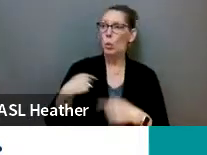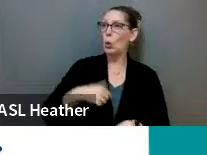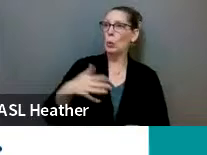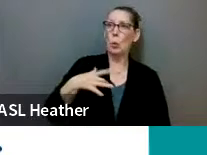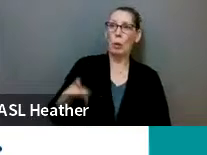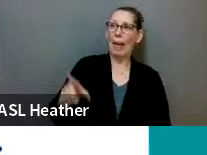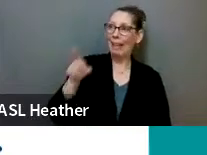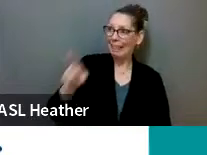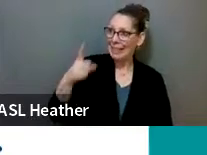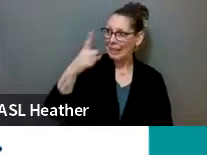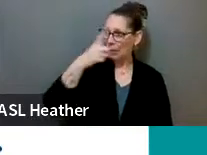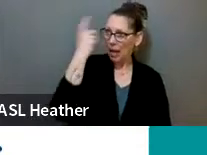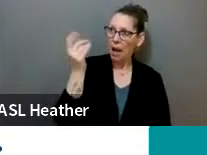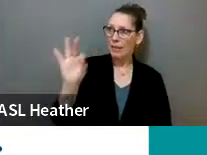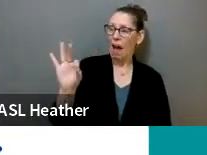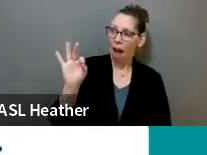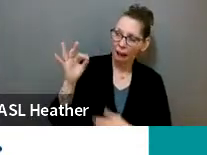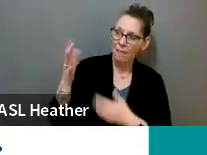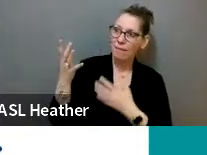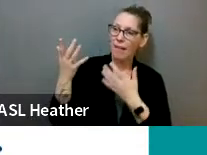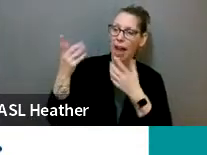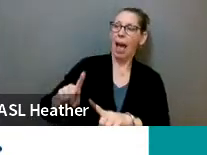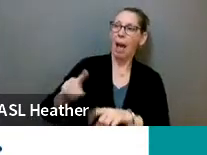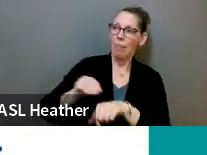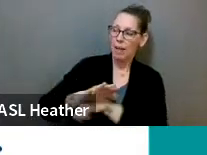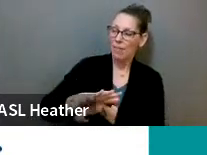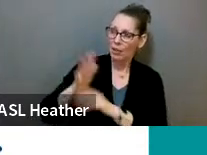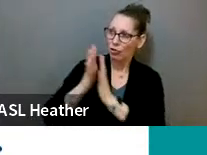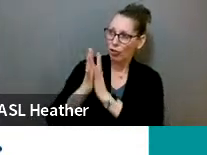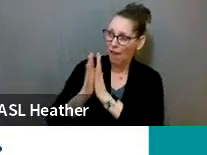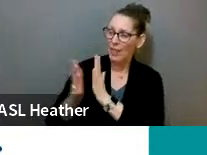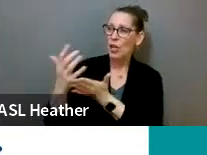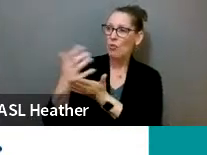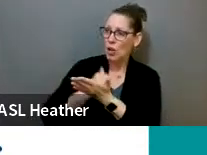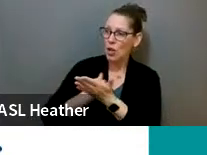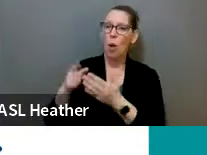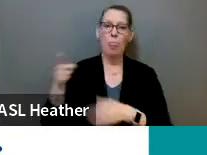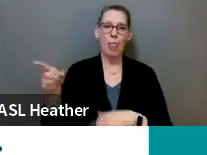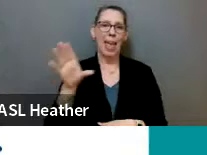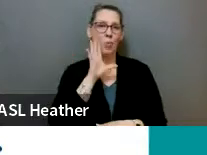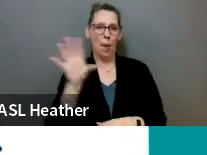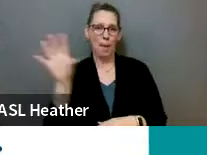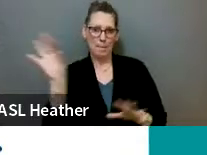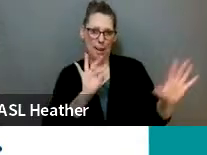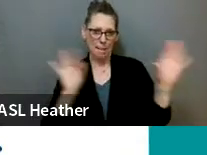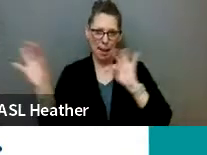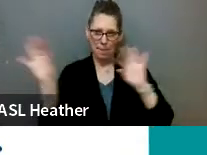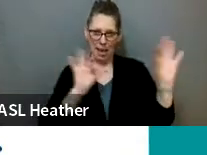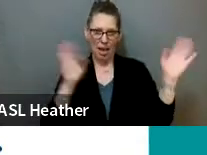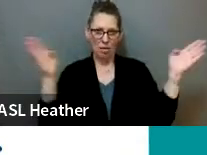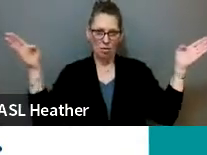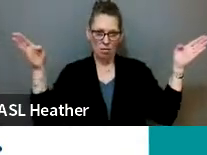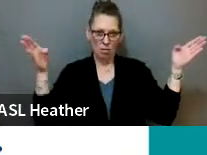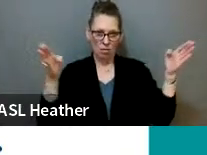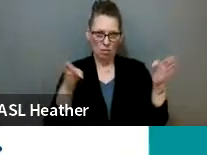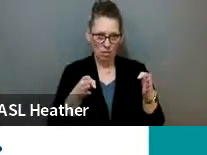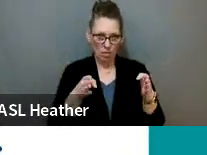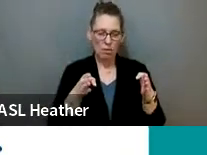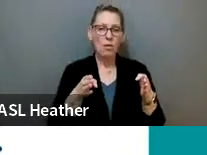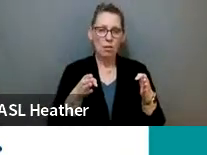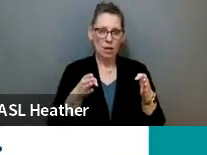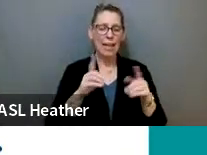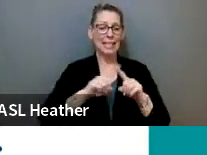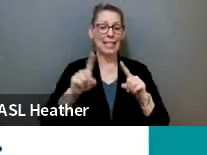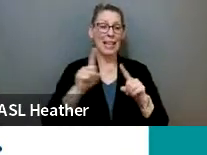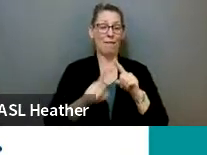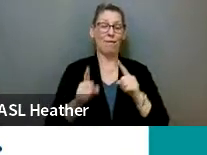does to traffic and revenue. And they will pick a narrowed set of toll scenarios that account for different pieces of what was